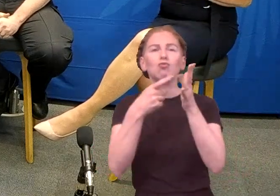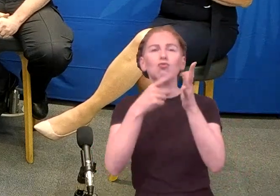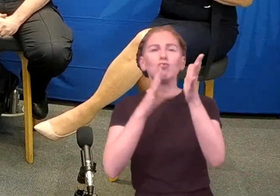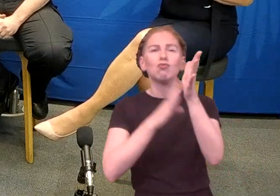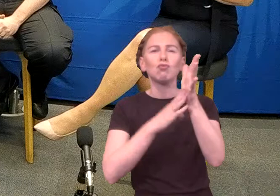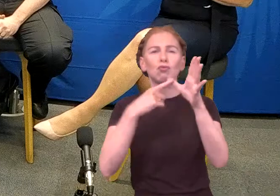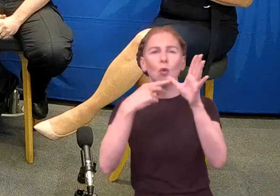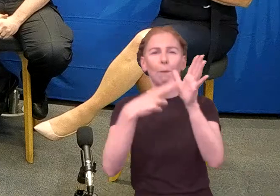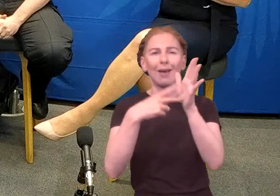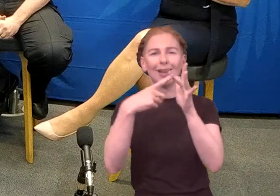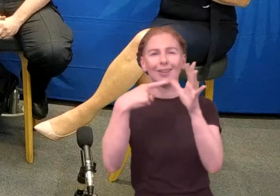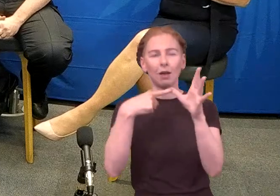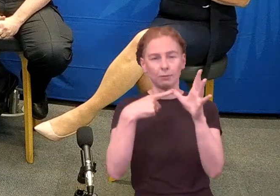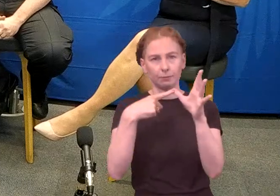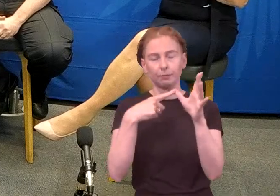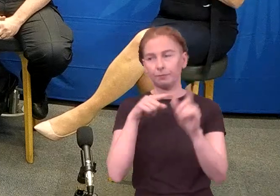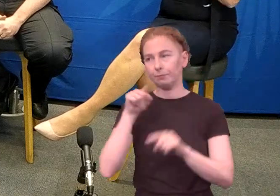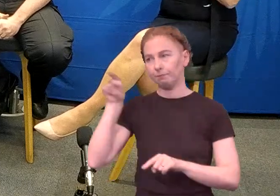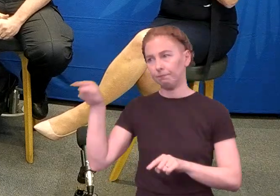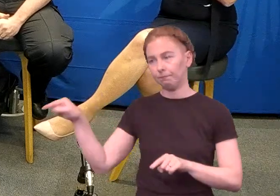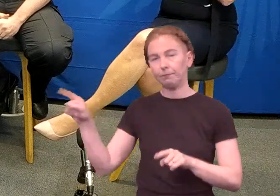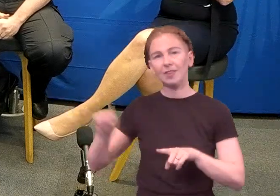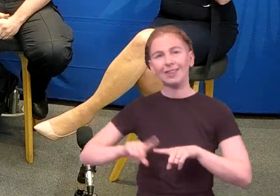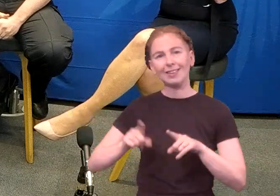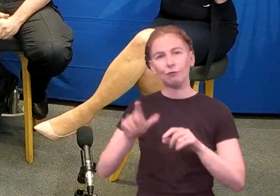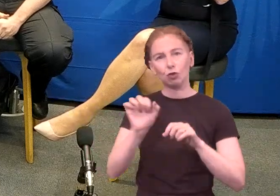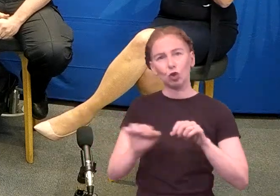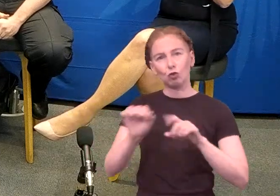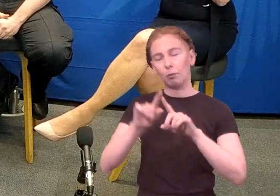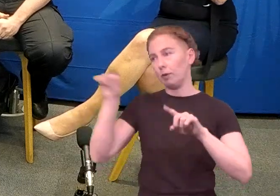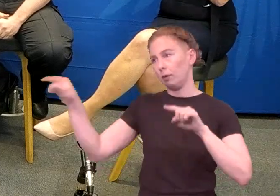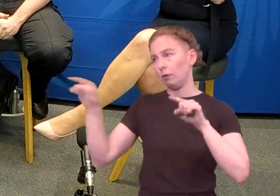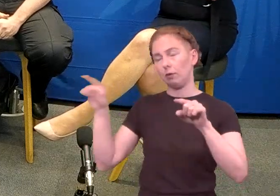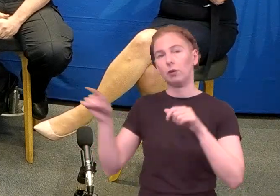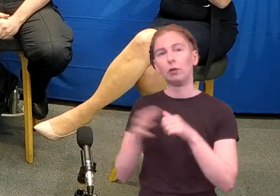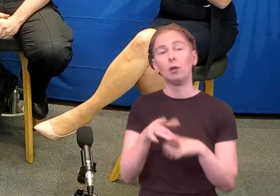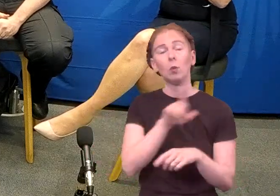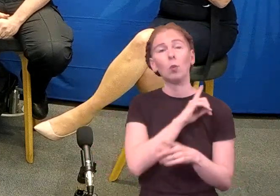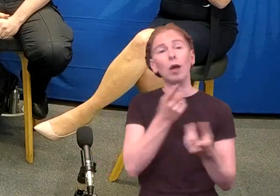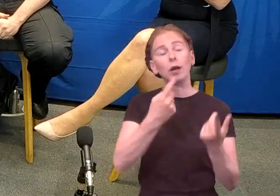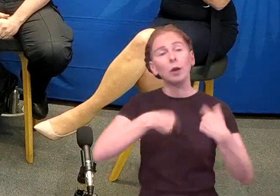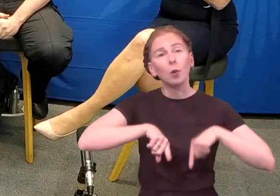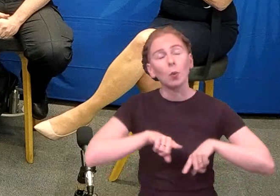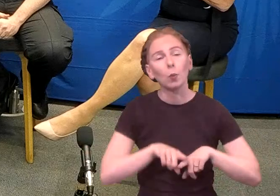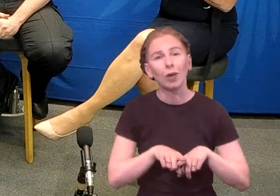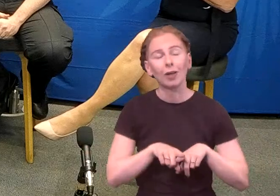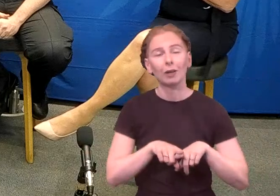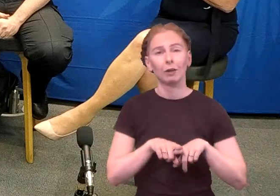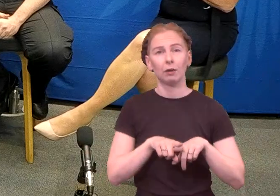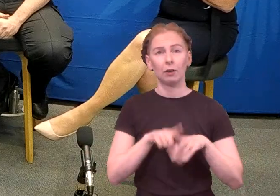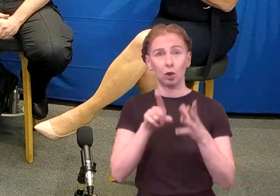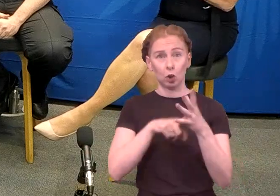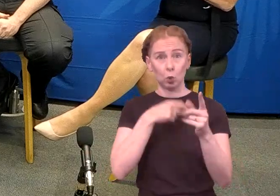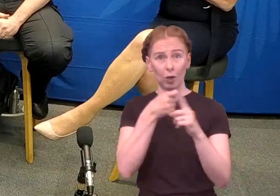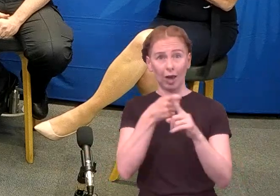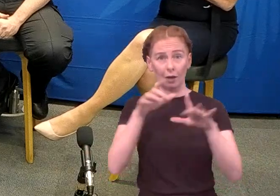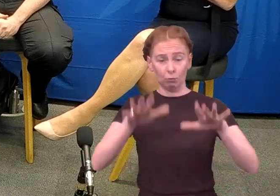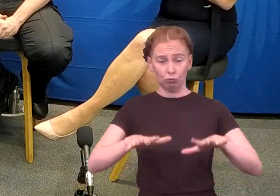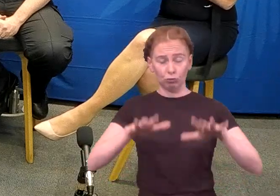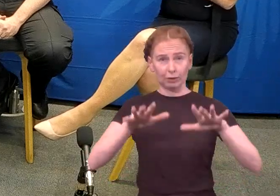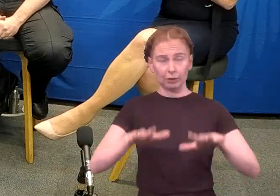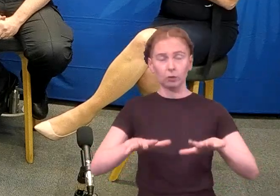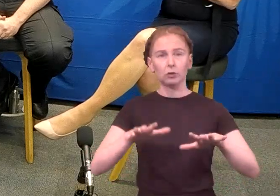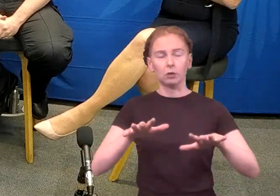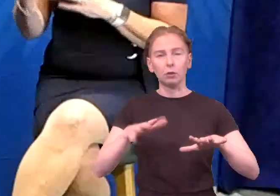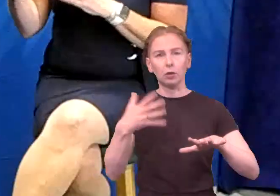seeing outside of British nationals being the highest reported stats for the National Referral Mechanism, which is the government's